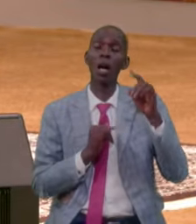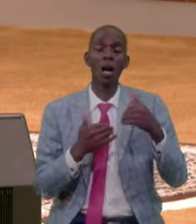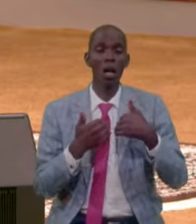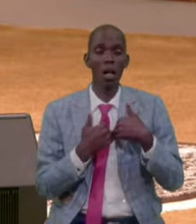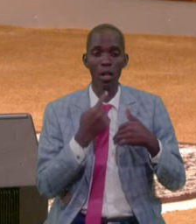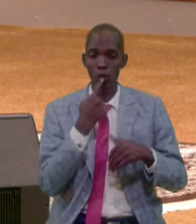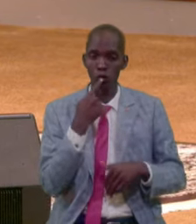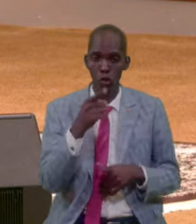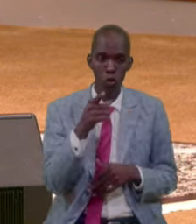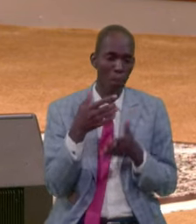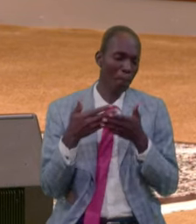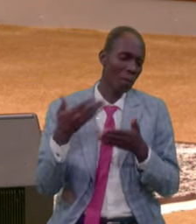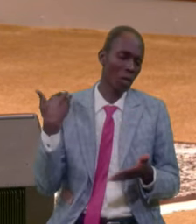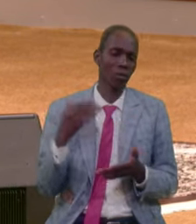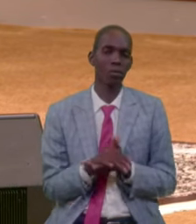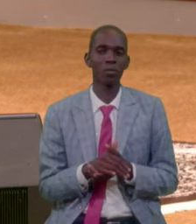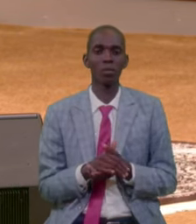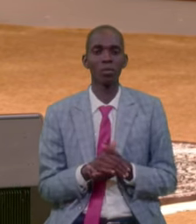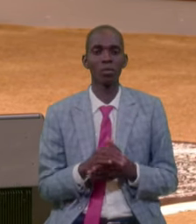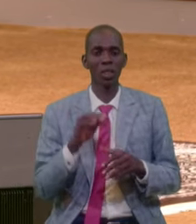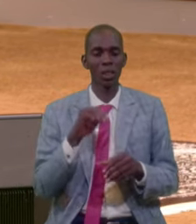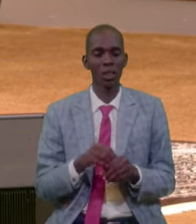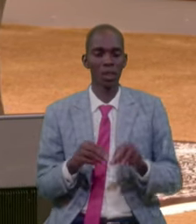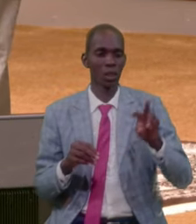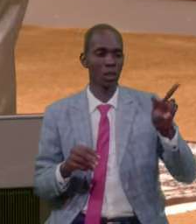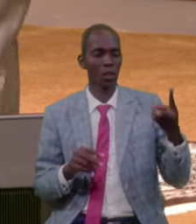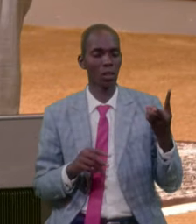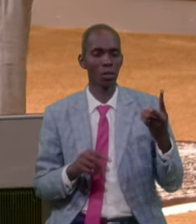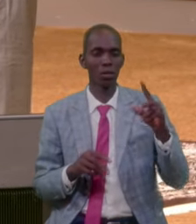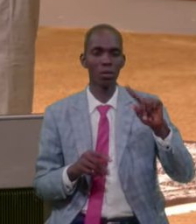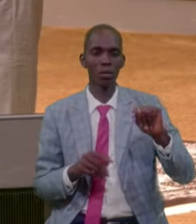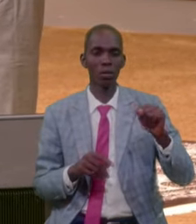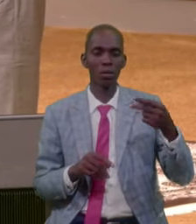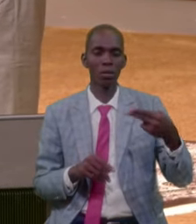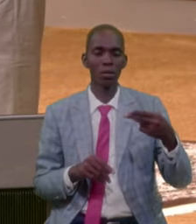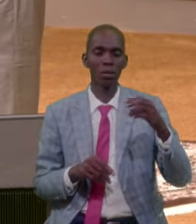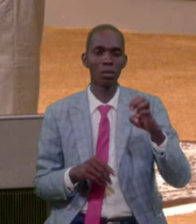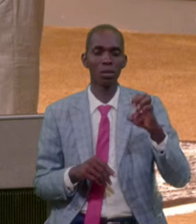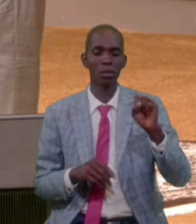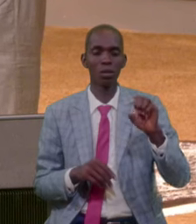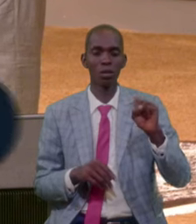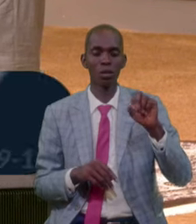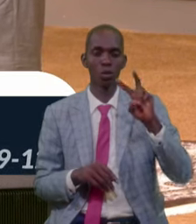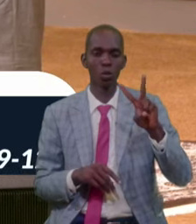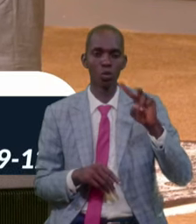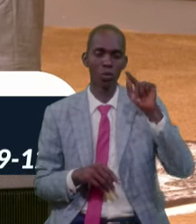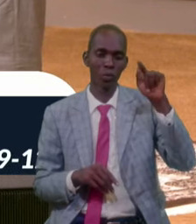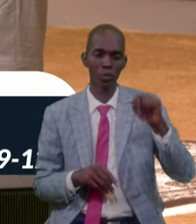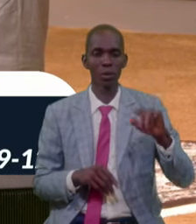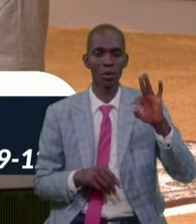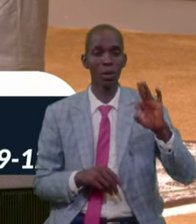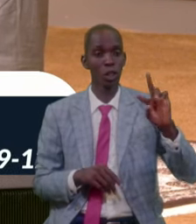you before. In 2 Thessalonians chapter 2, reading from verse 9, 2